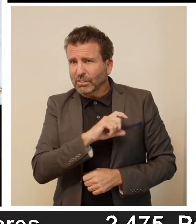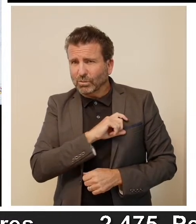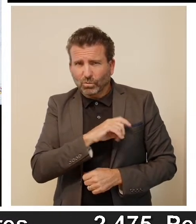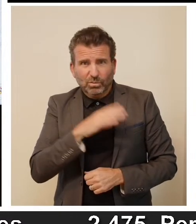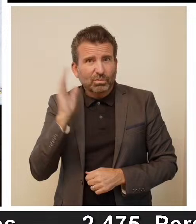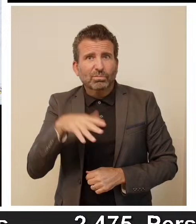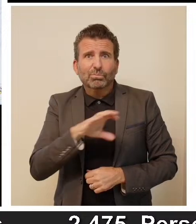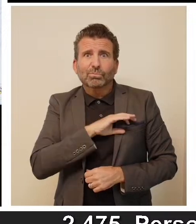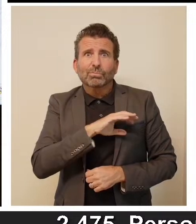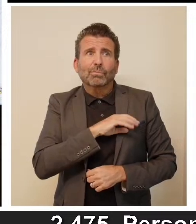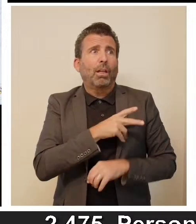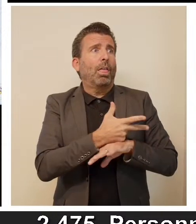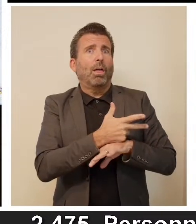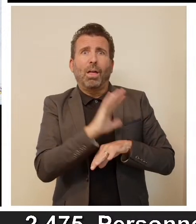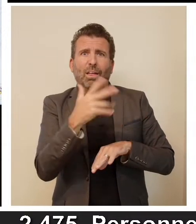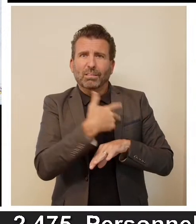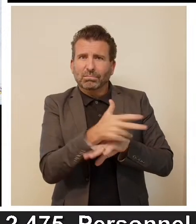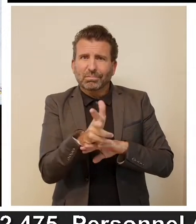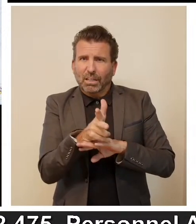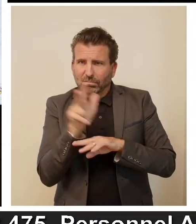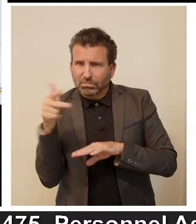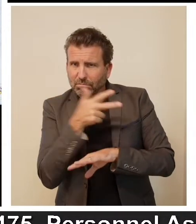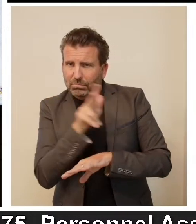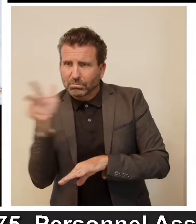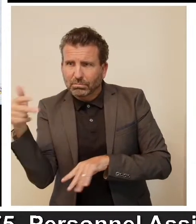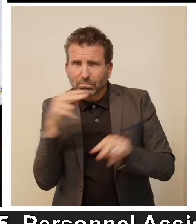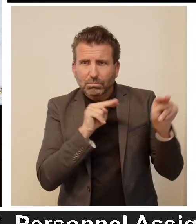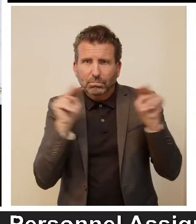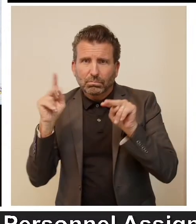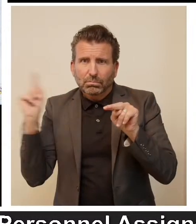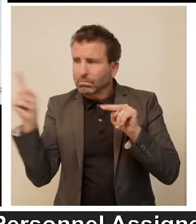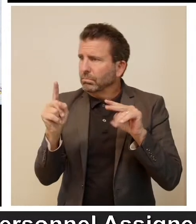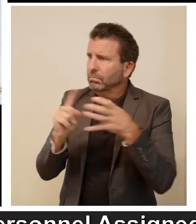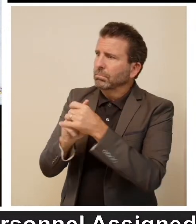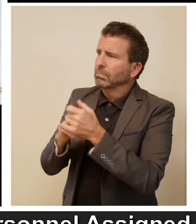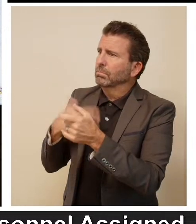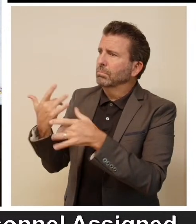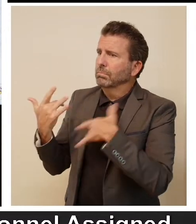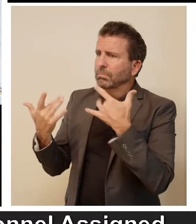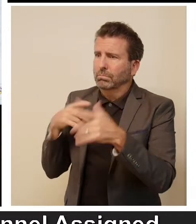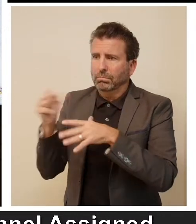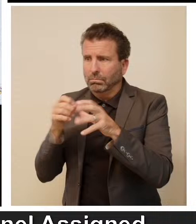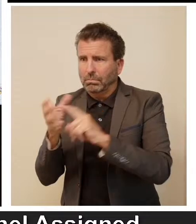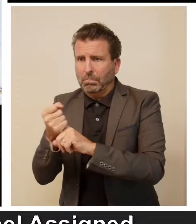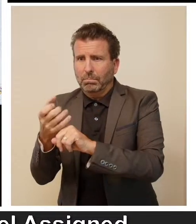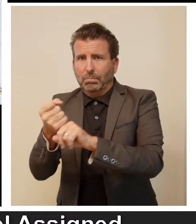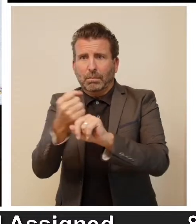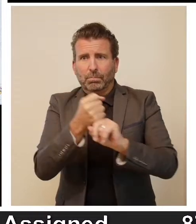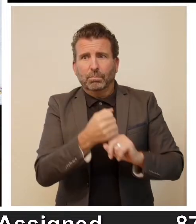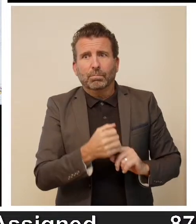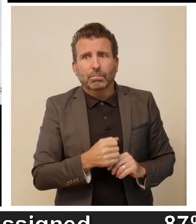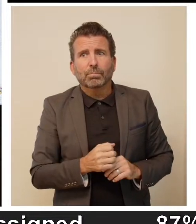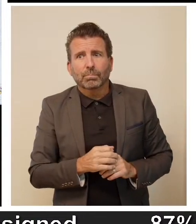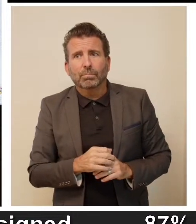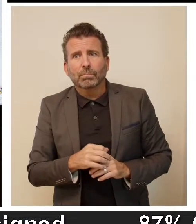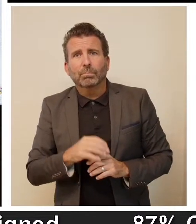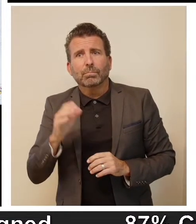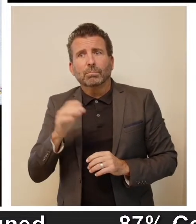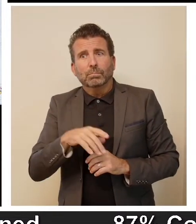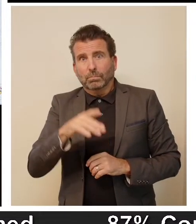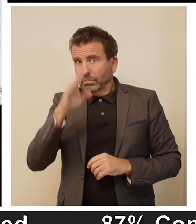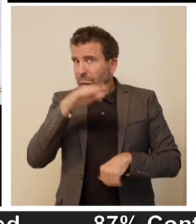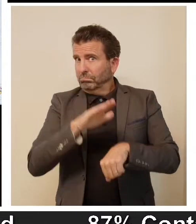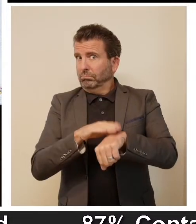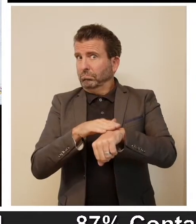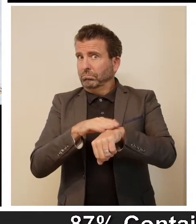public to know that even though they don't see checkpoints, just know that we will still be in the area doing roving patrols. The